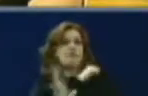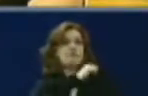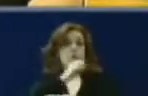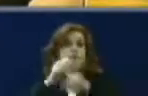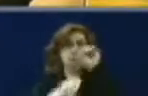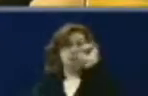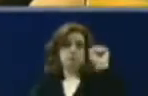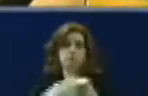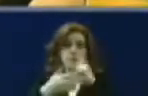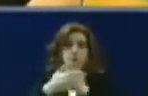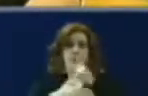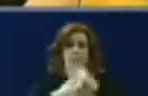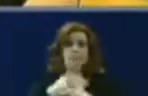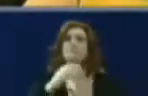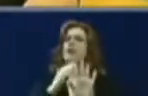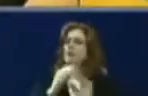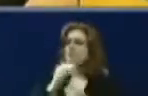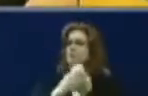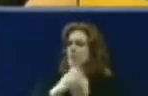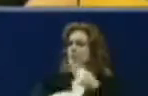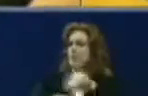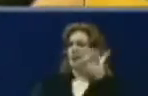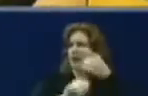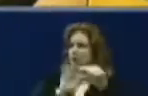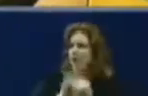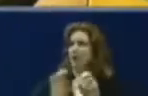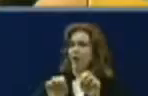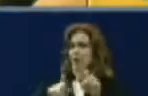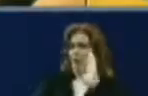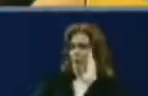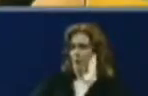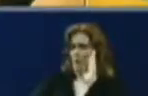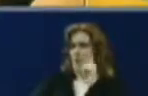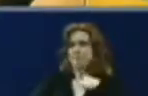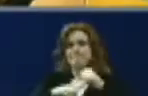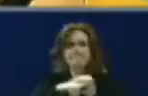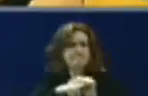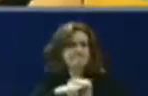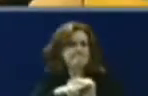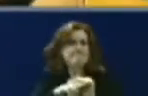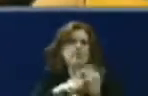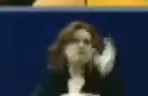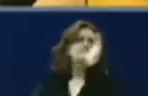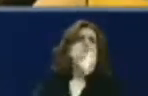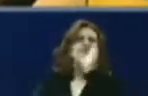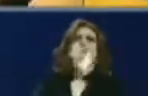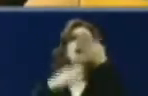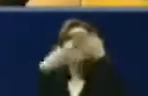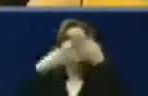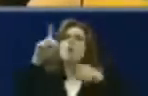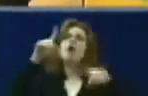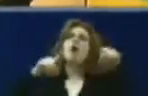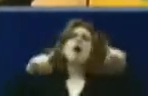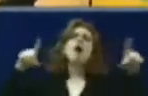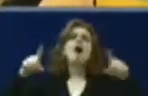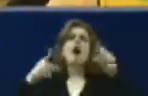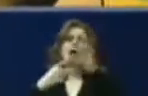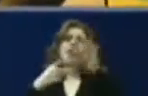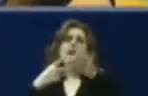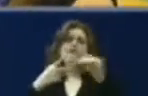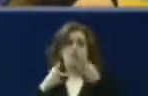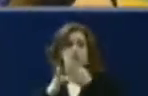program. In the spring, our eighth graders will have an opportunity to practice and explore a broad range of options for career